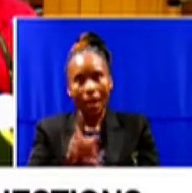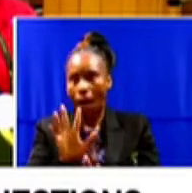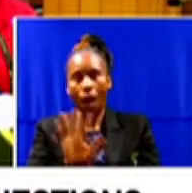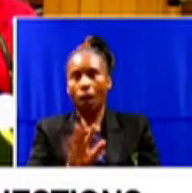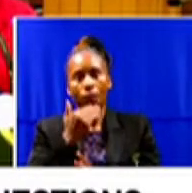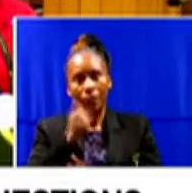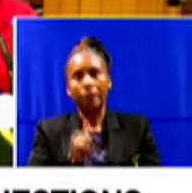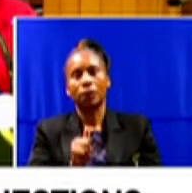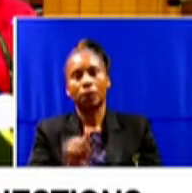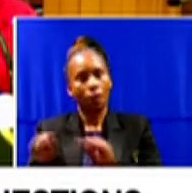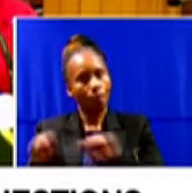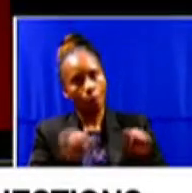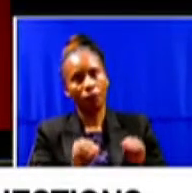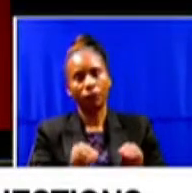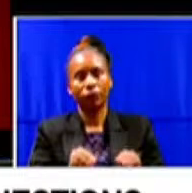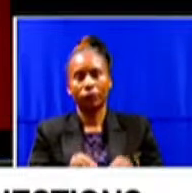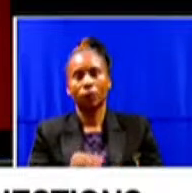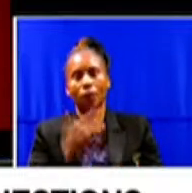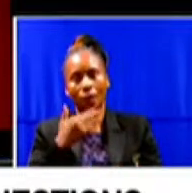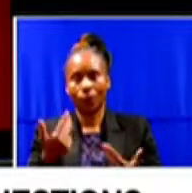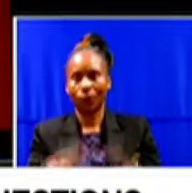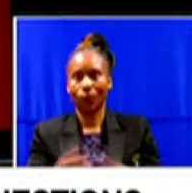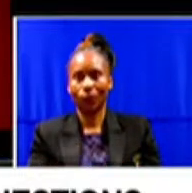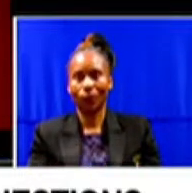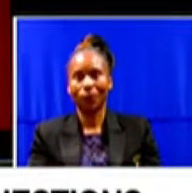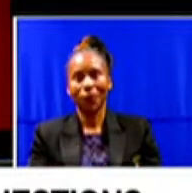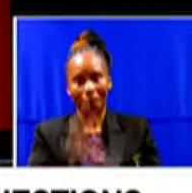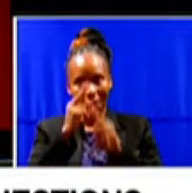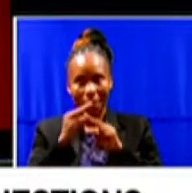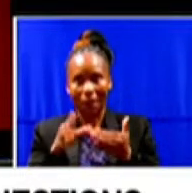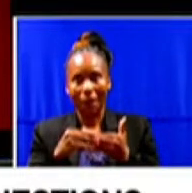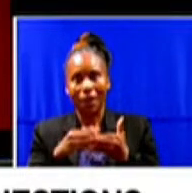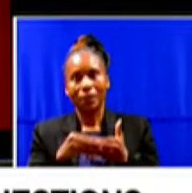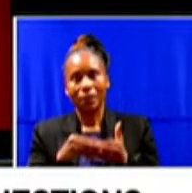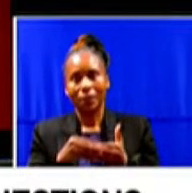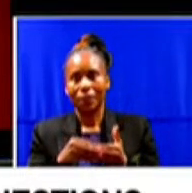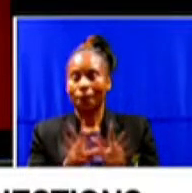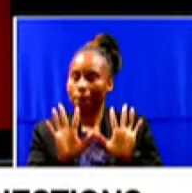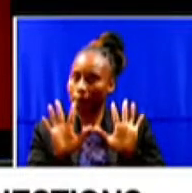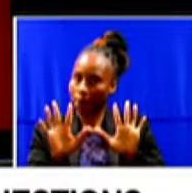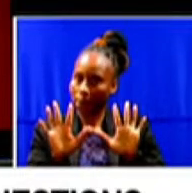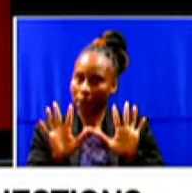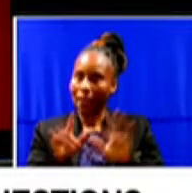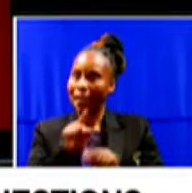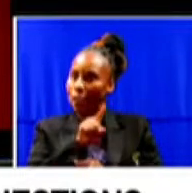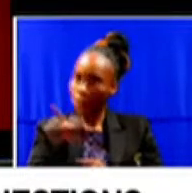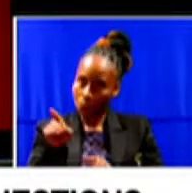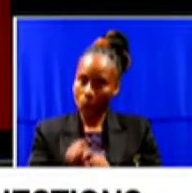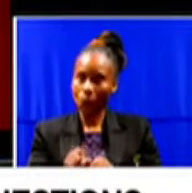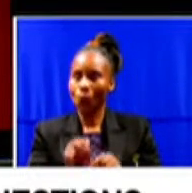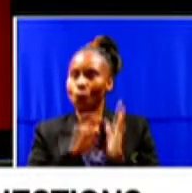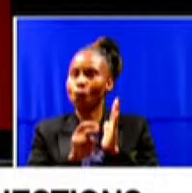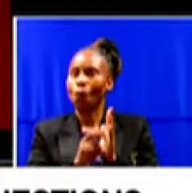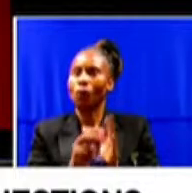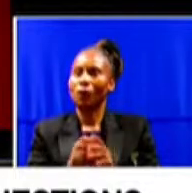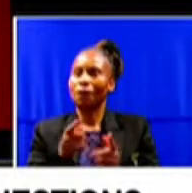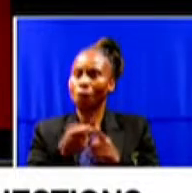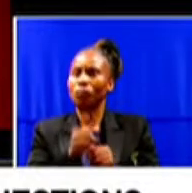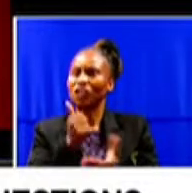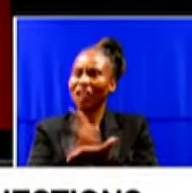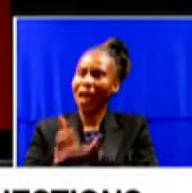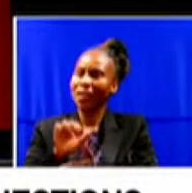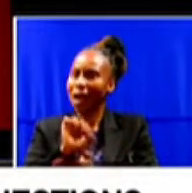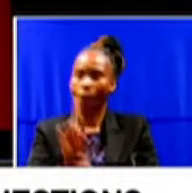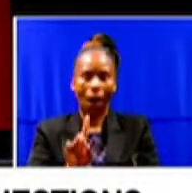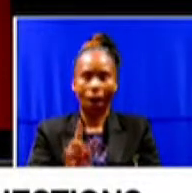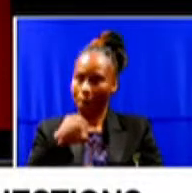that. Thank you very much. Honorable members, don't rule from the chairs where you are sitting. We will reserve this